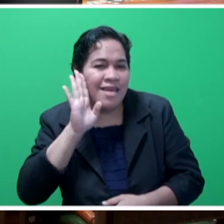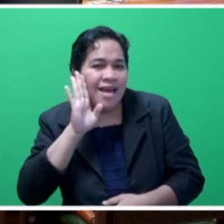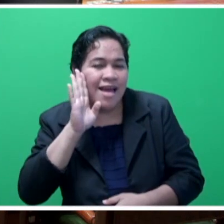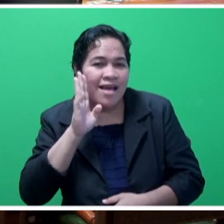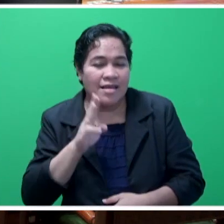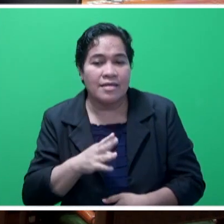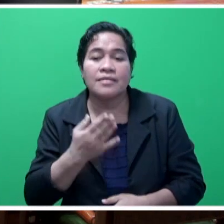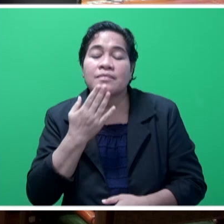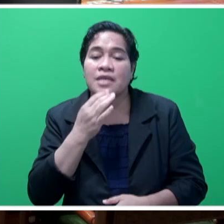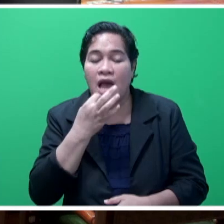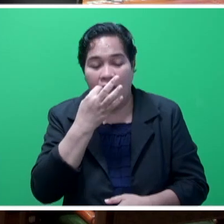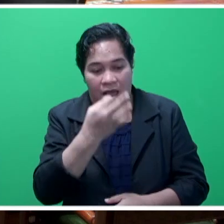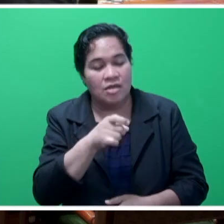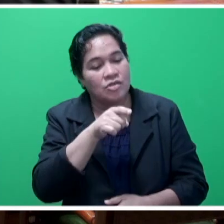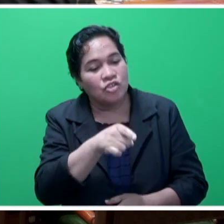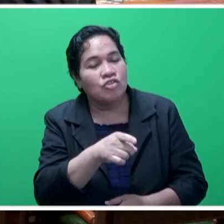Could you repeat the question,